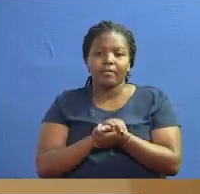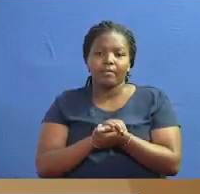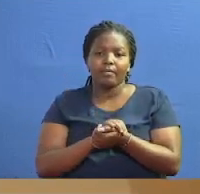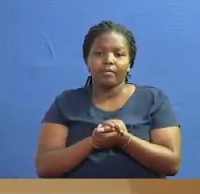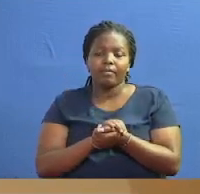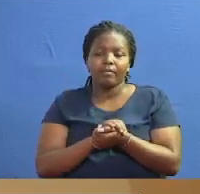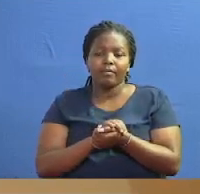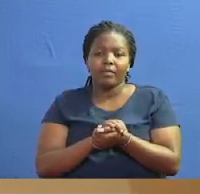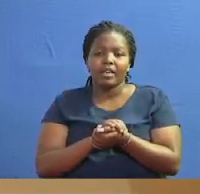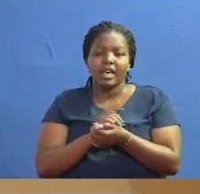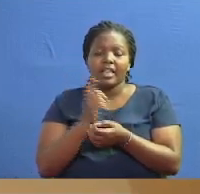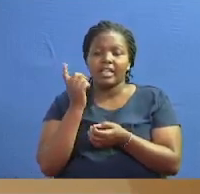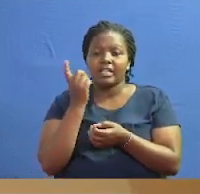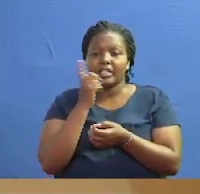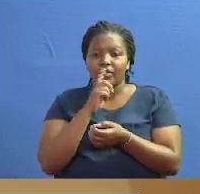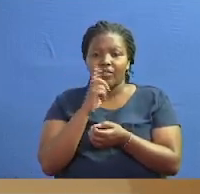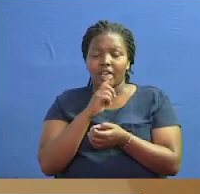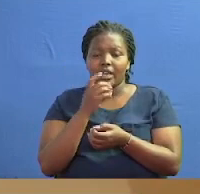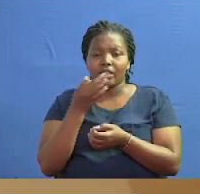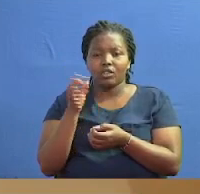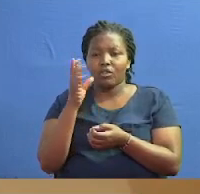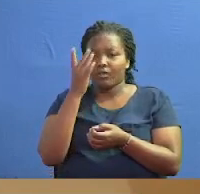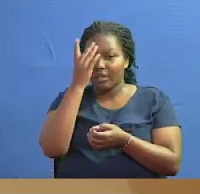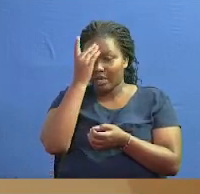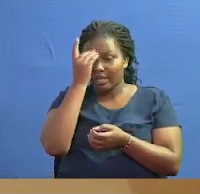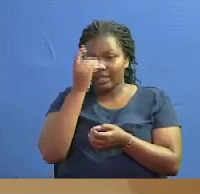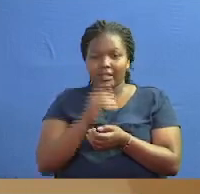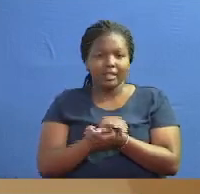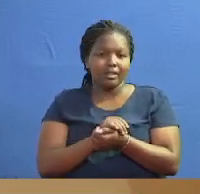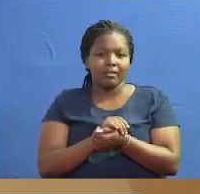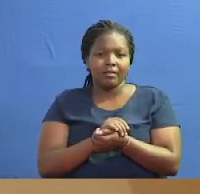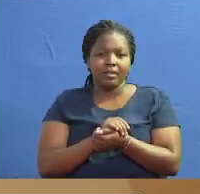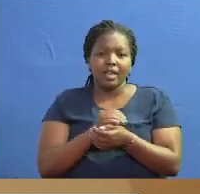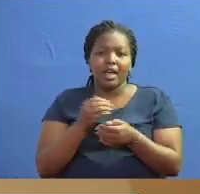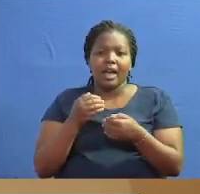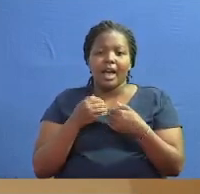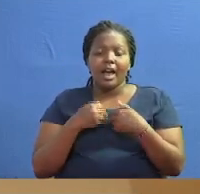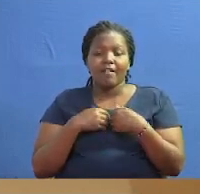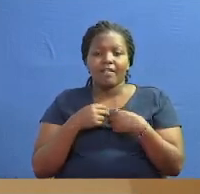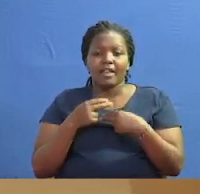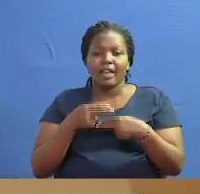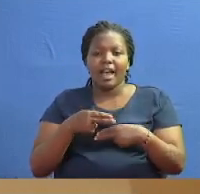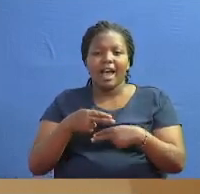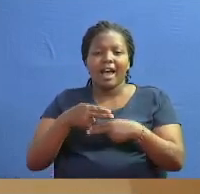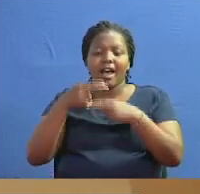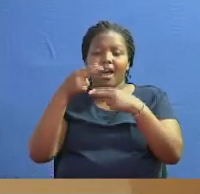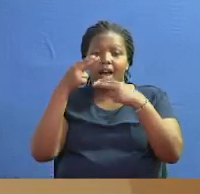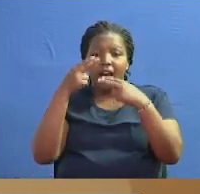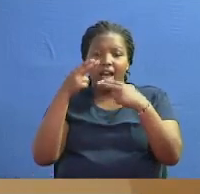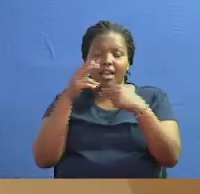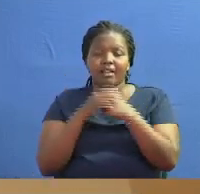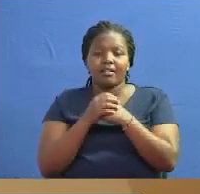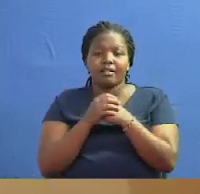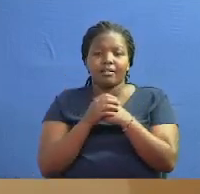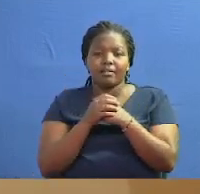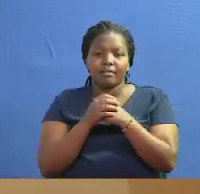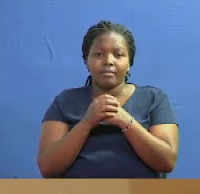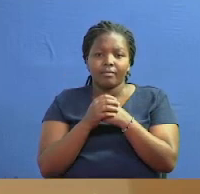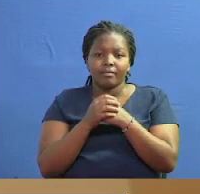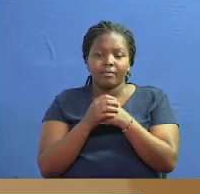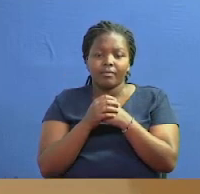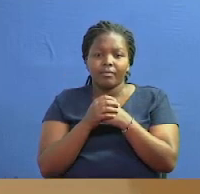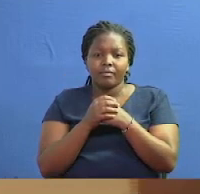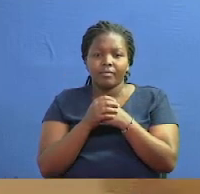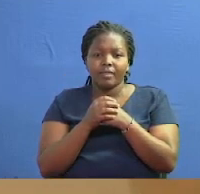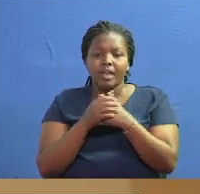the severity of the disease. So having a high prevalence of malaria in those areas does not necessarily mean that there's no uptake. We also